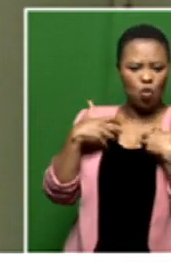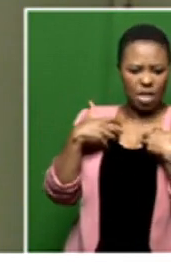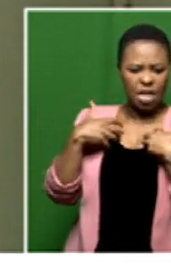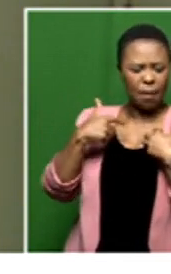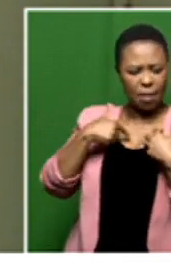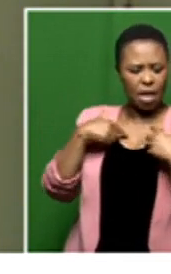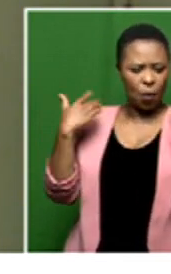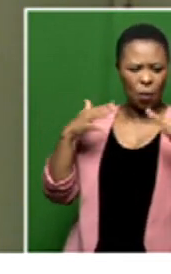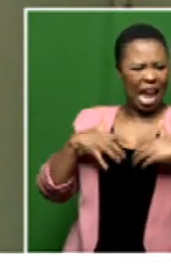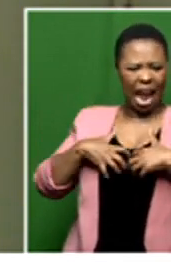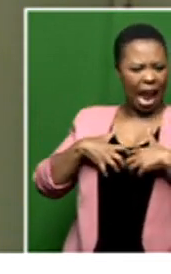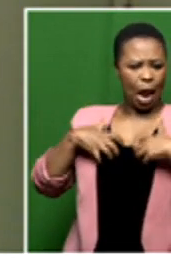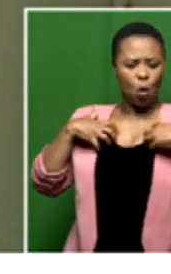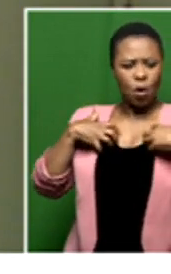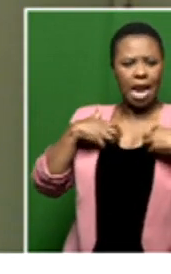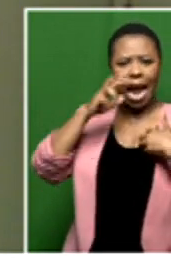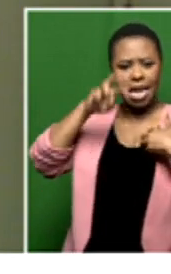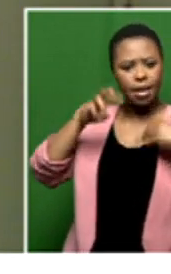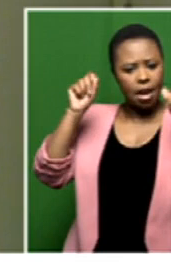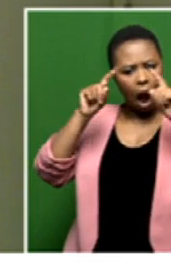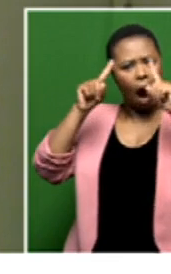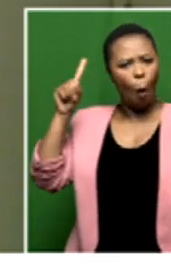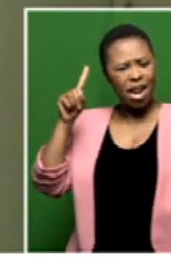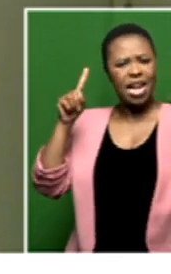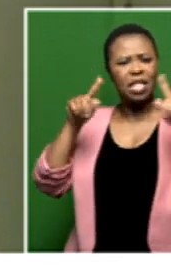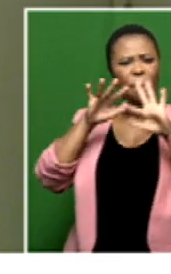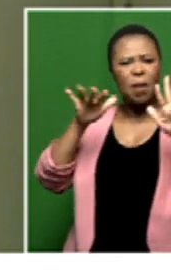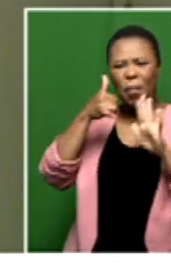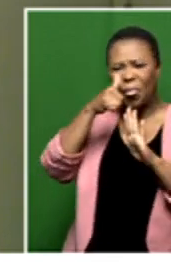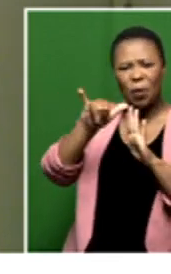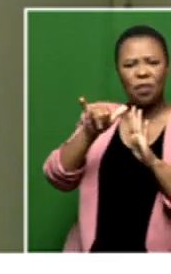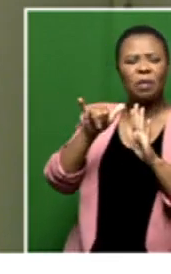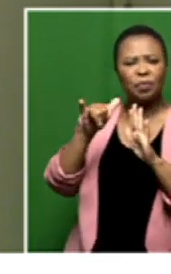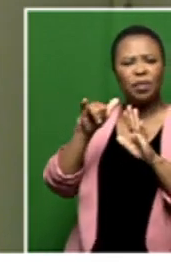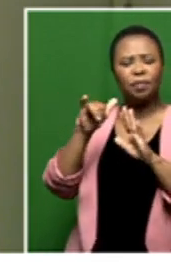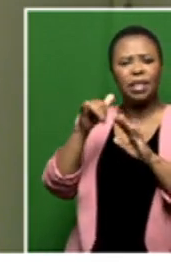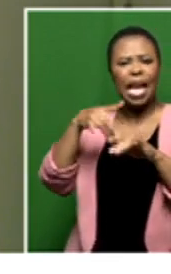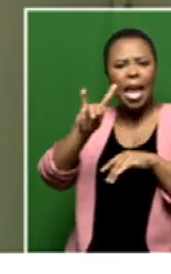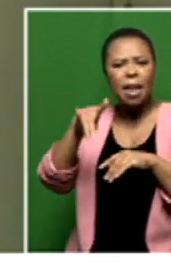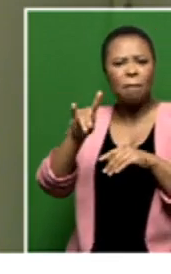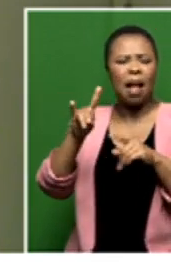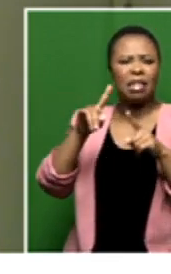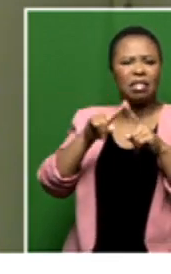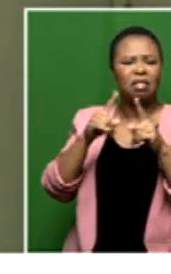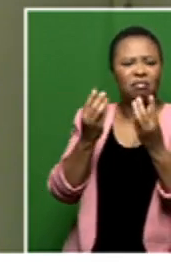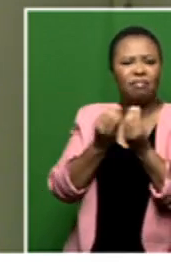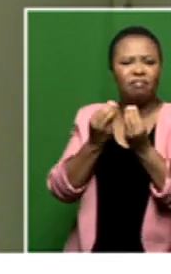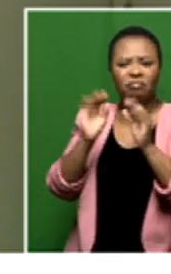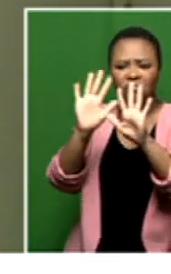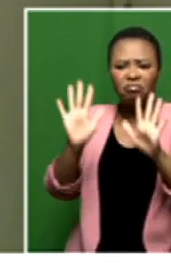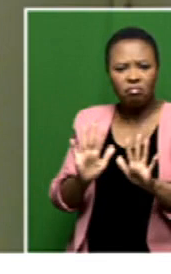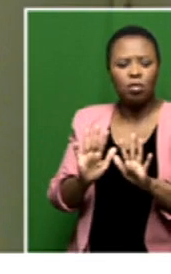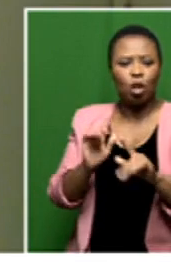was so angry. I thought I needed to raise awareness of poaching and try and raise money to help the fight for poaching. So I